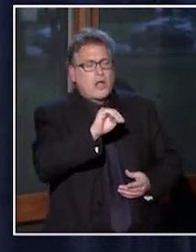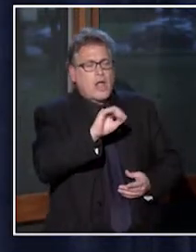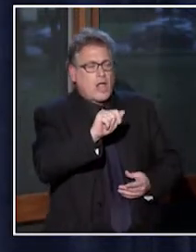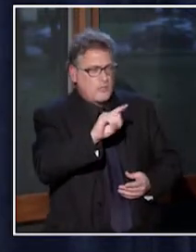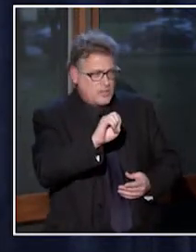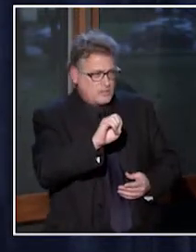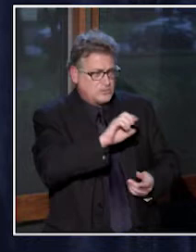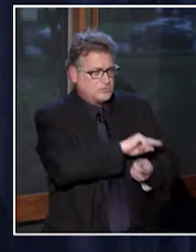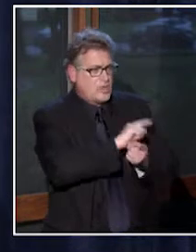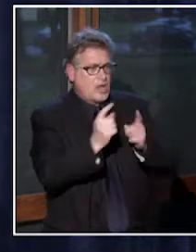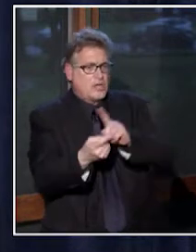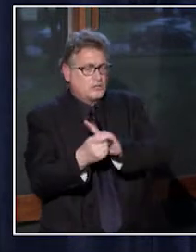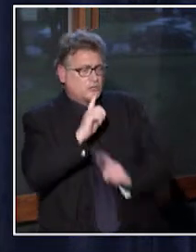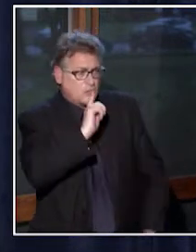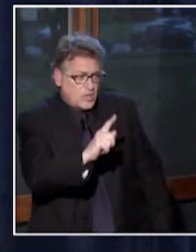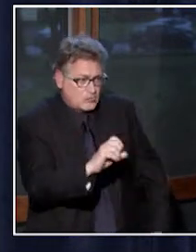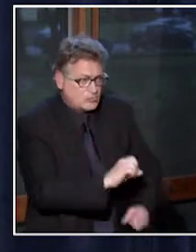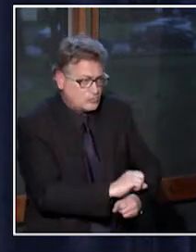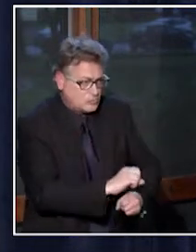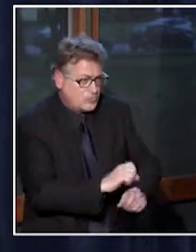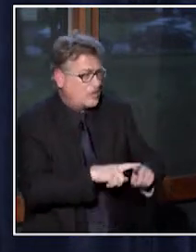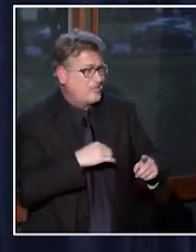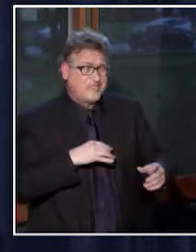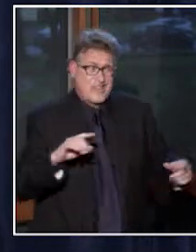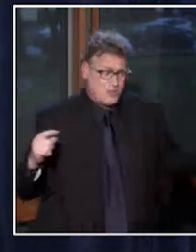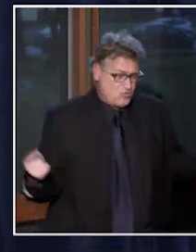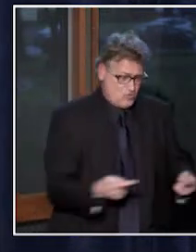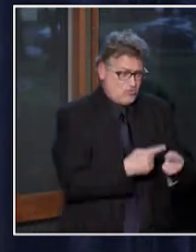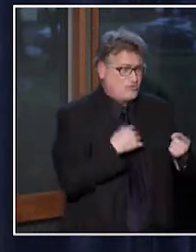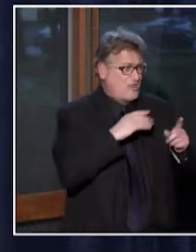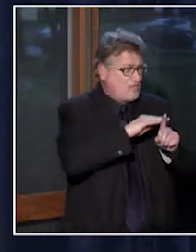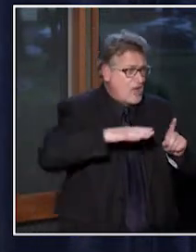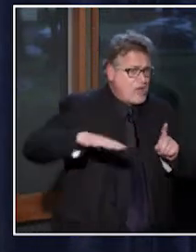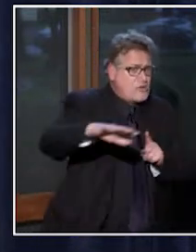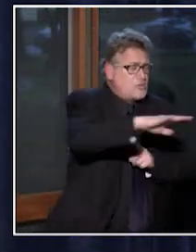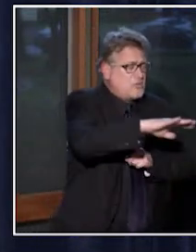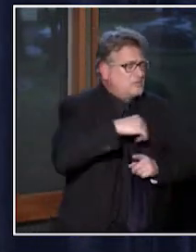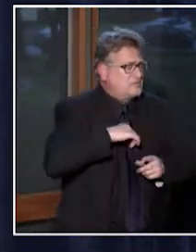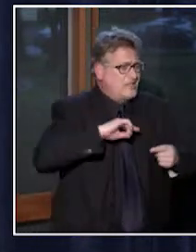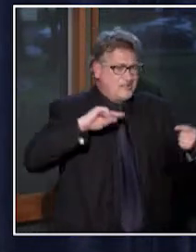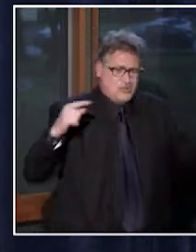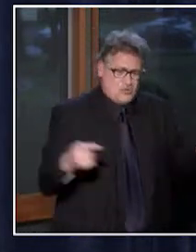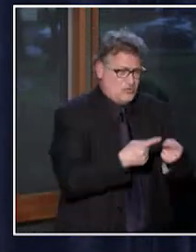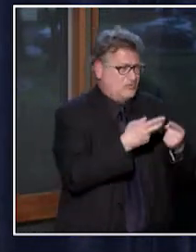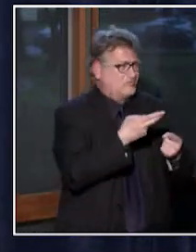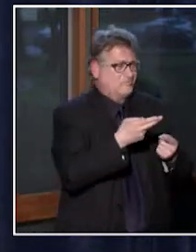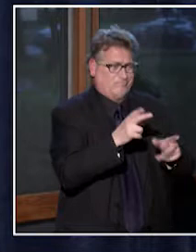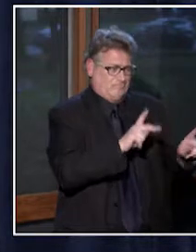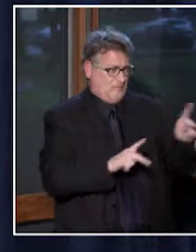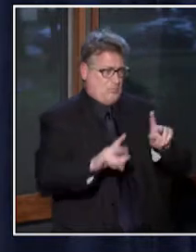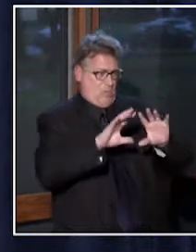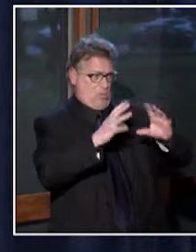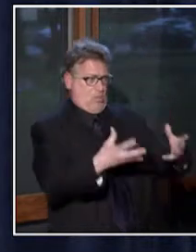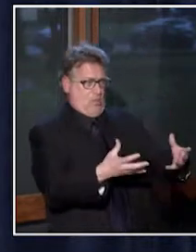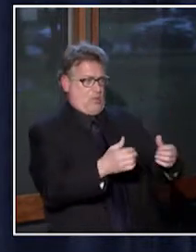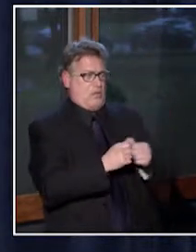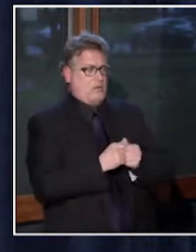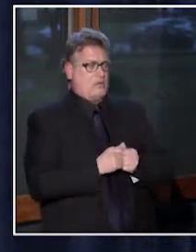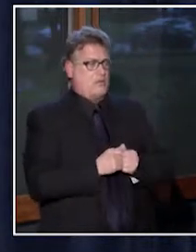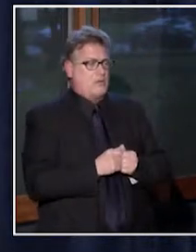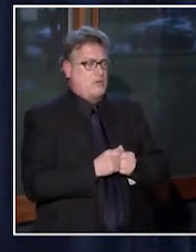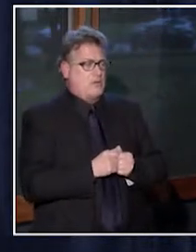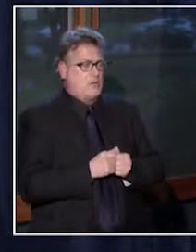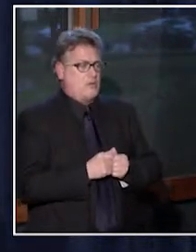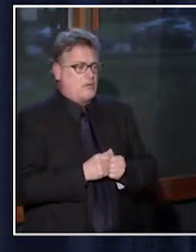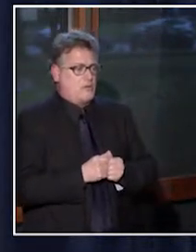is harmful to our environment and harmful to humanity. And yet, the